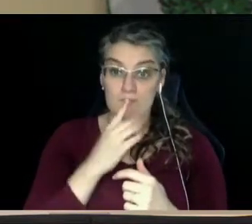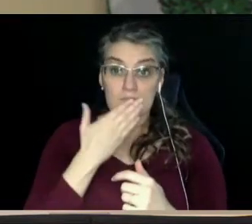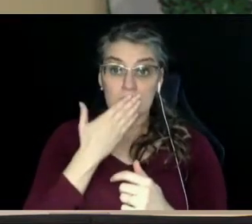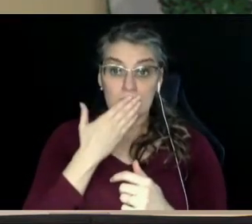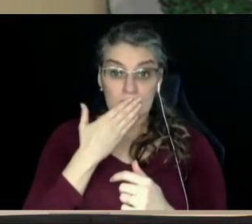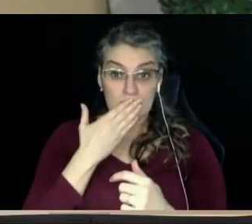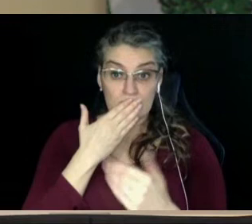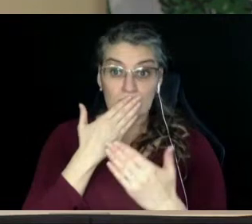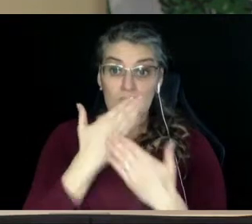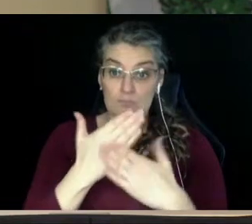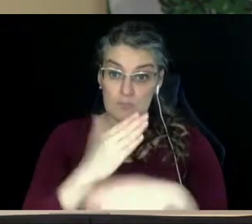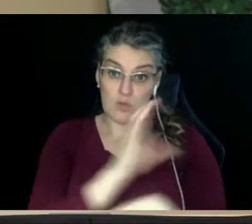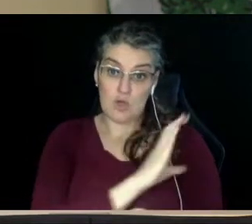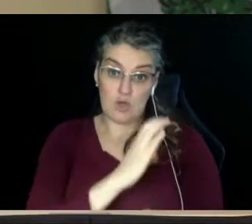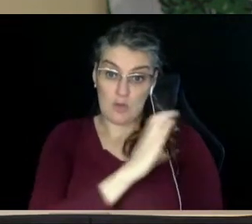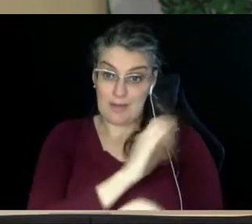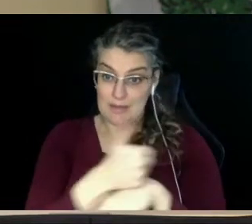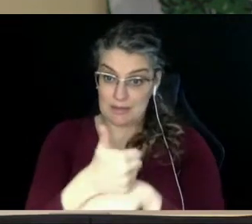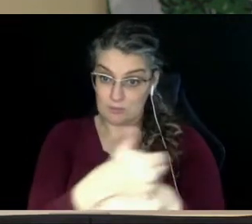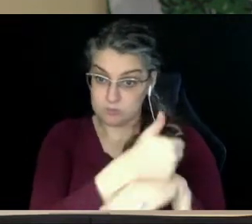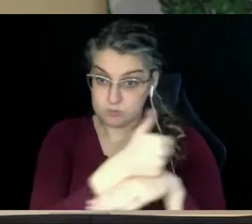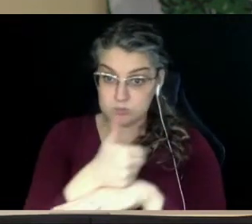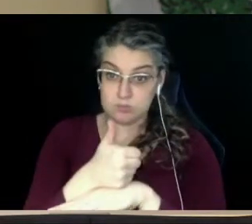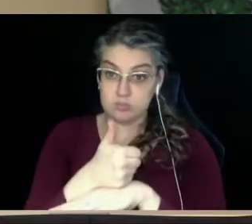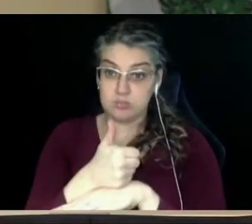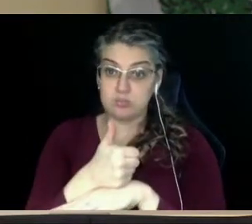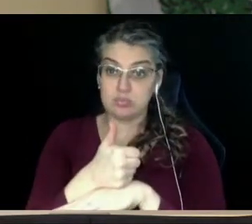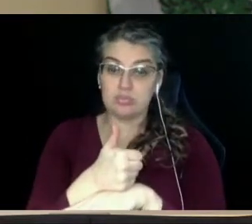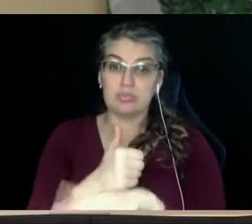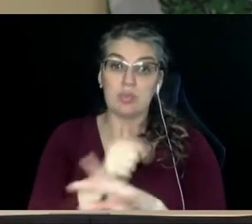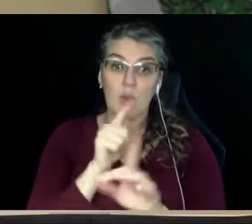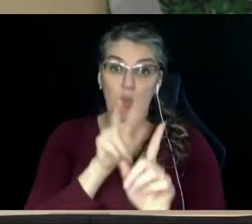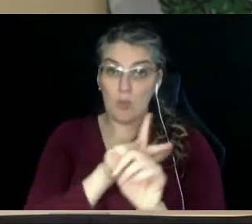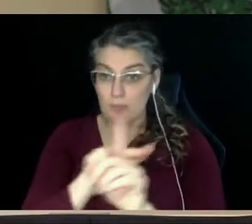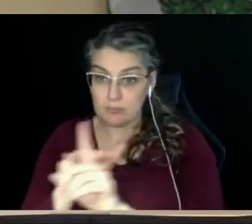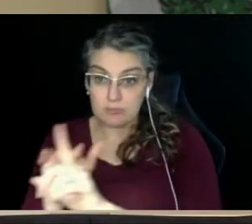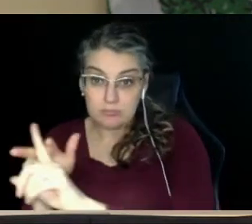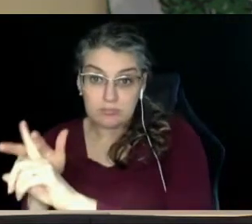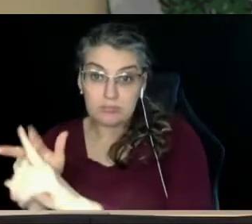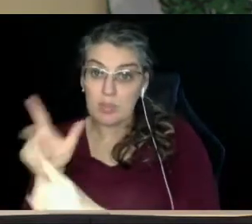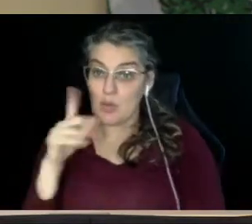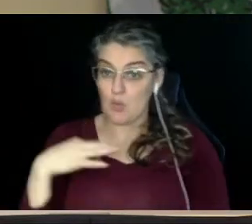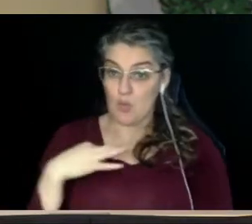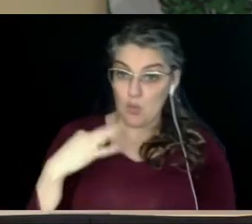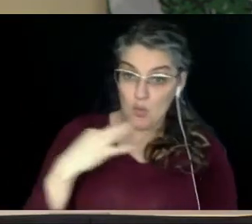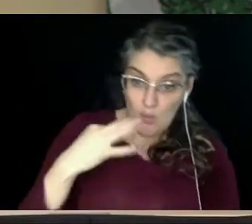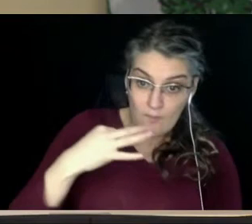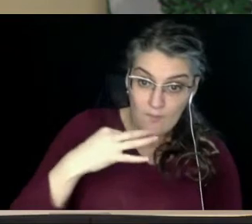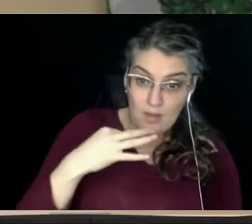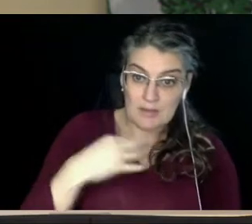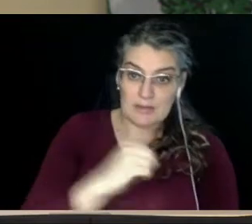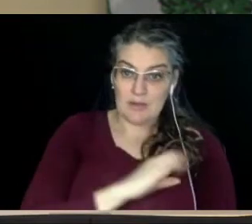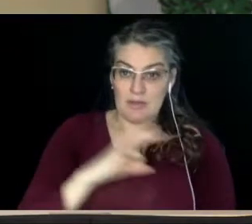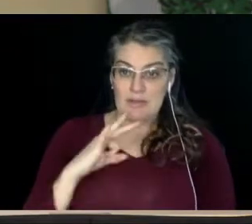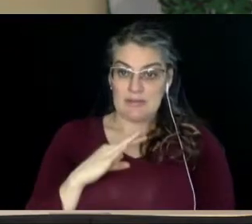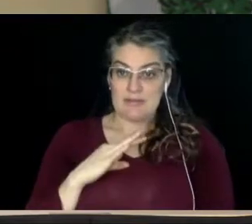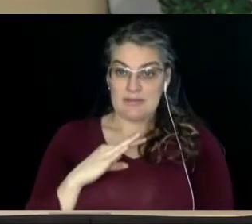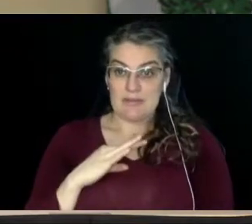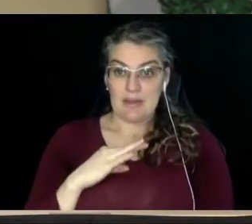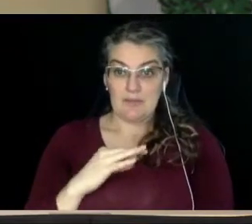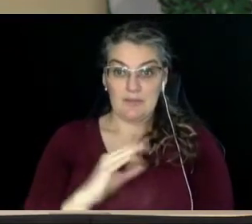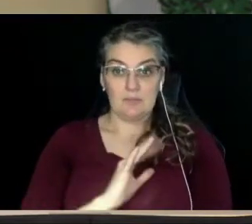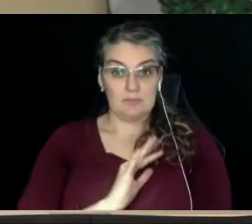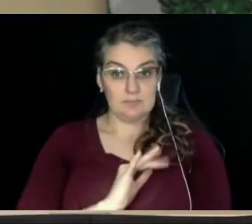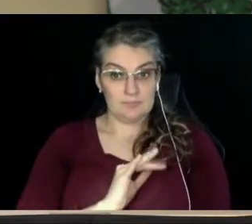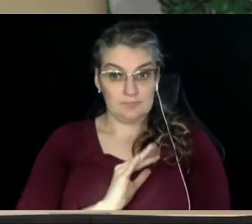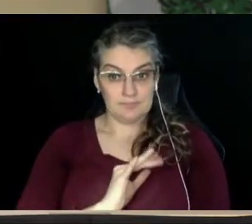been cooperating with our booking process as well as working at our clinics as both volunteers and staff. We remind Islanders to